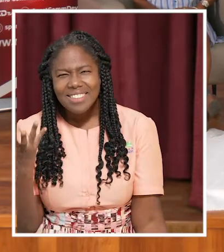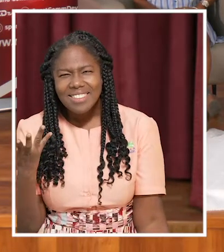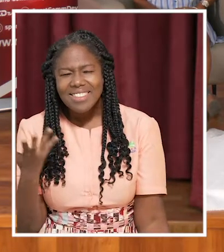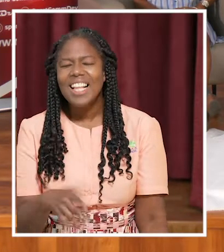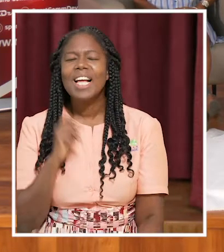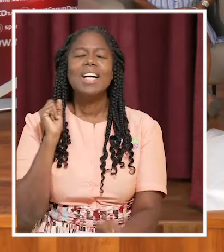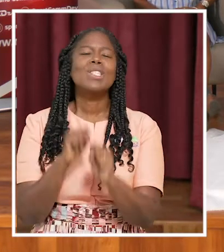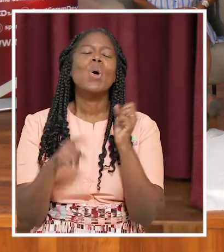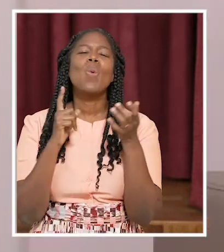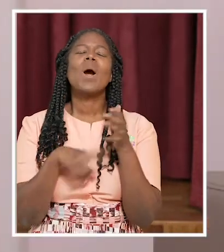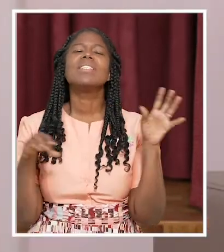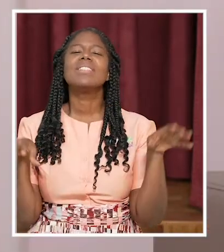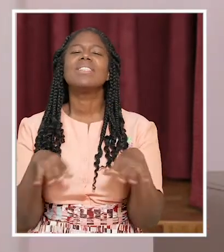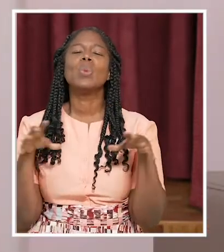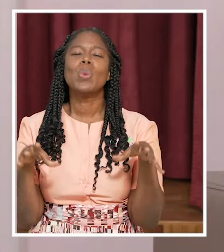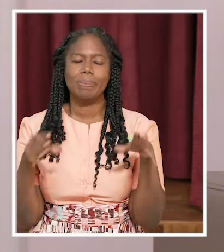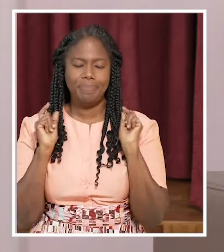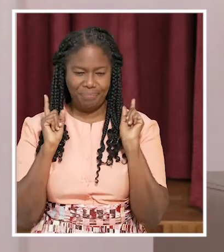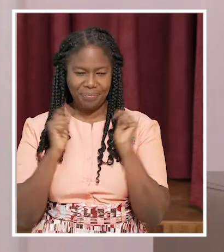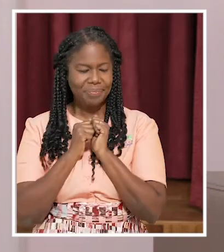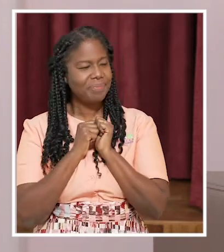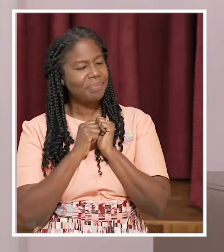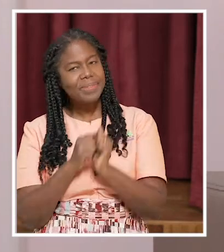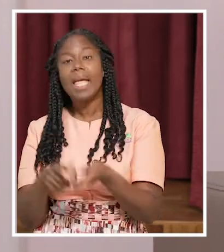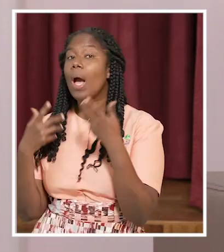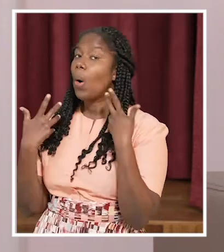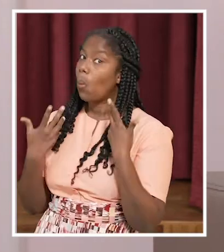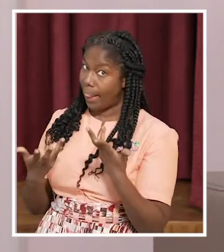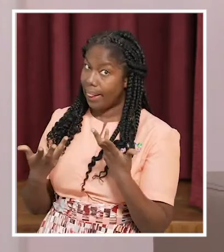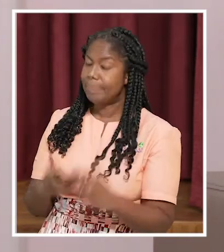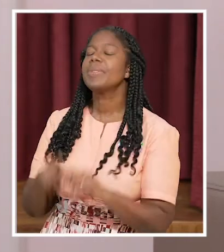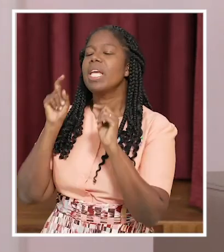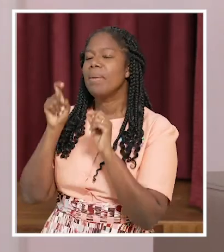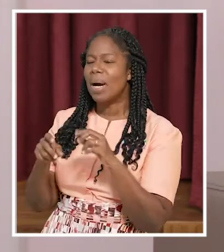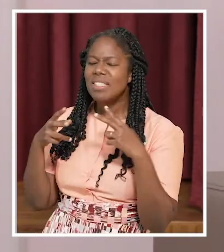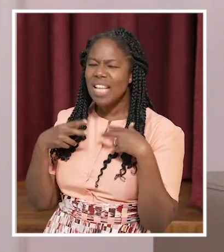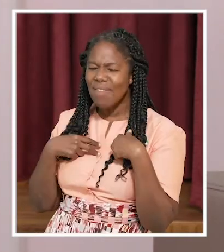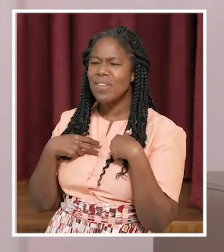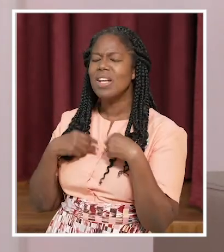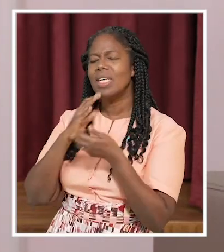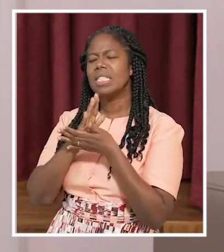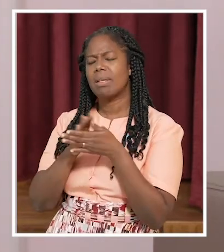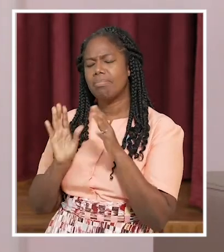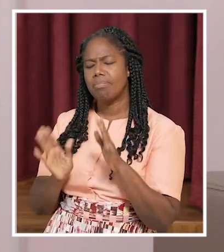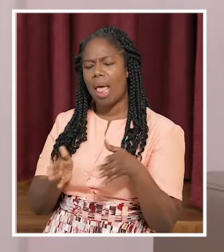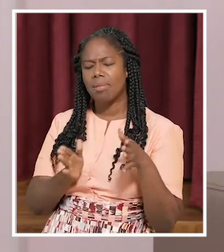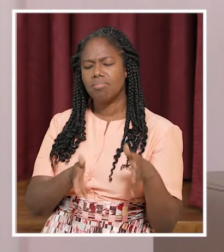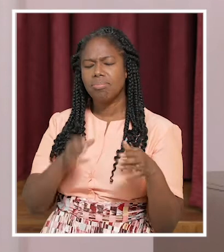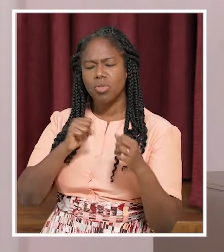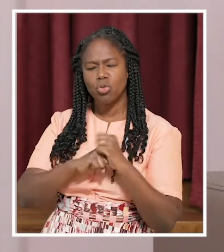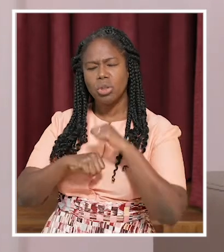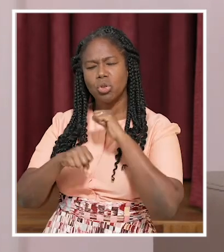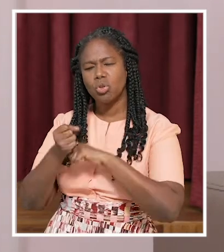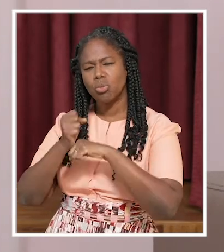have structure in their lives during those times when they're all at home together. In other words, yes, we're all at home together, but there are periods during which the